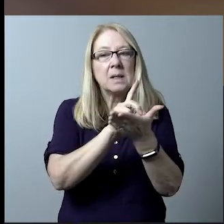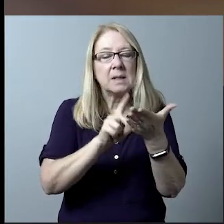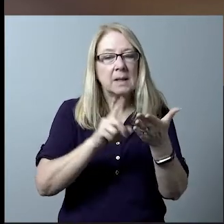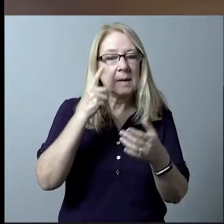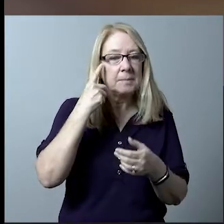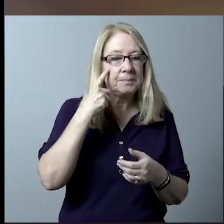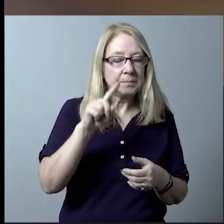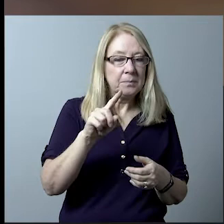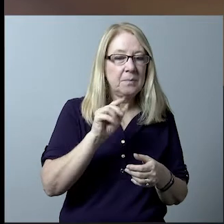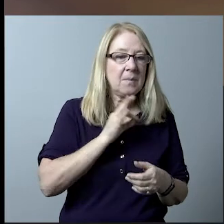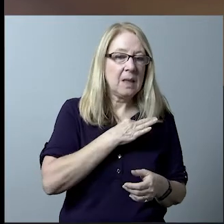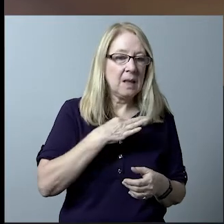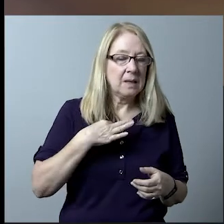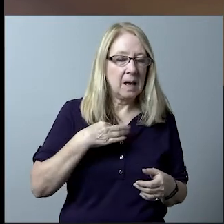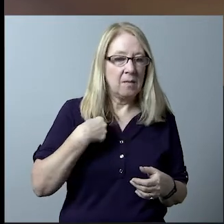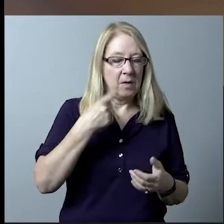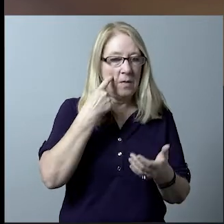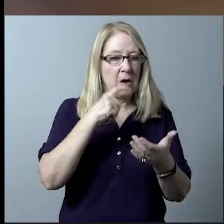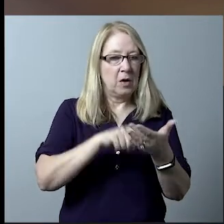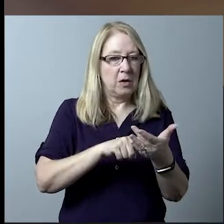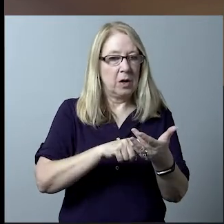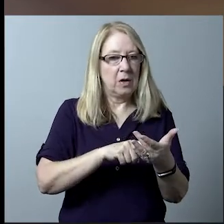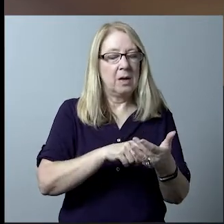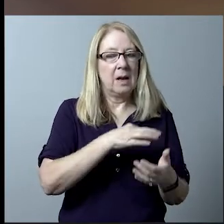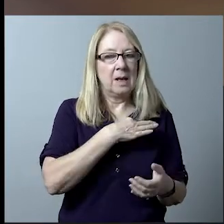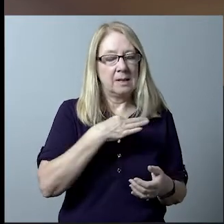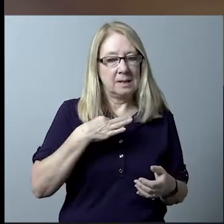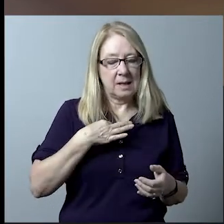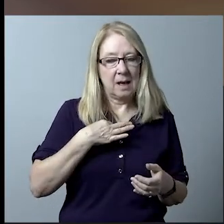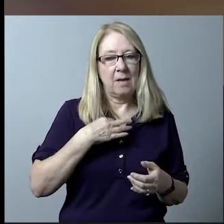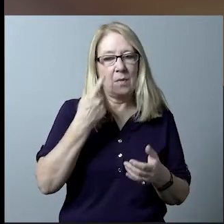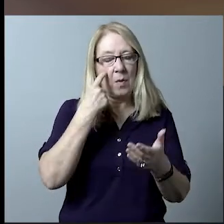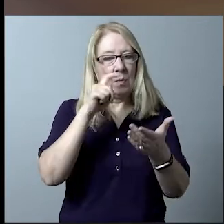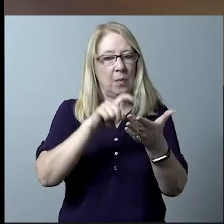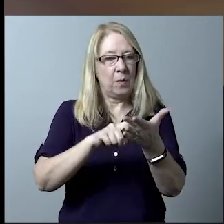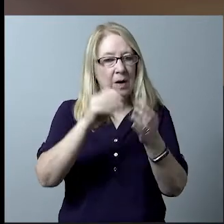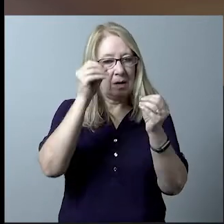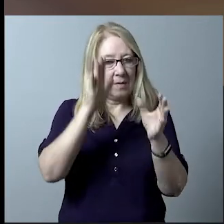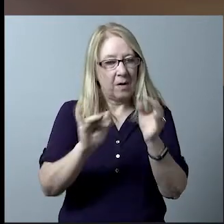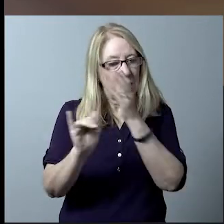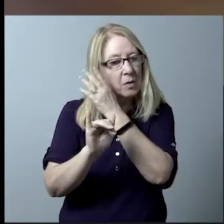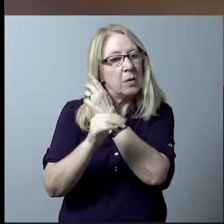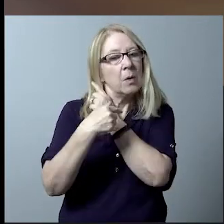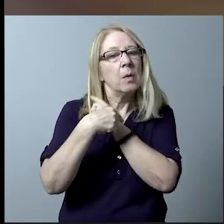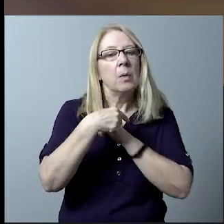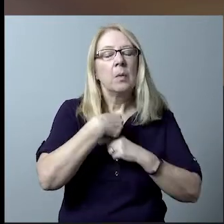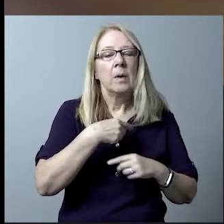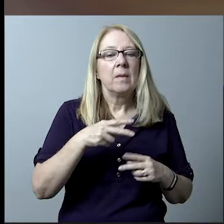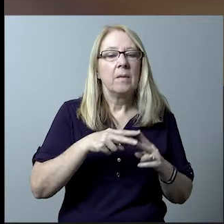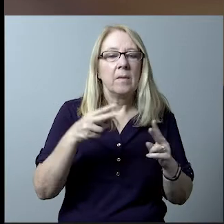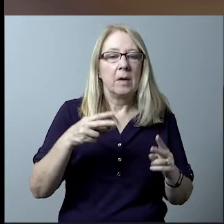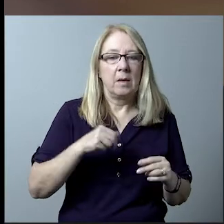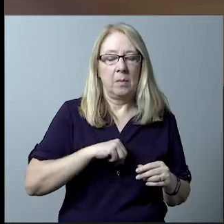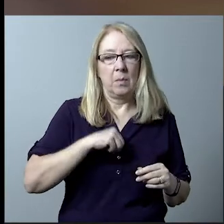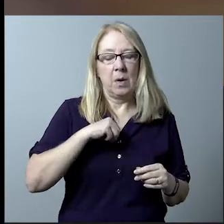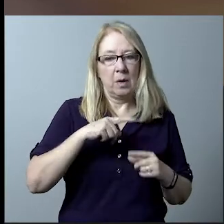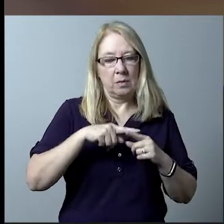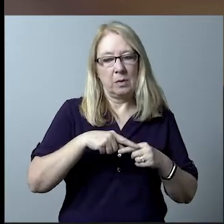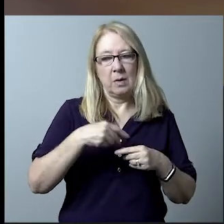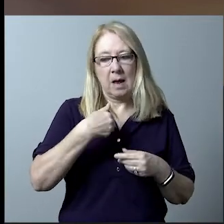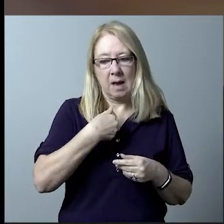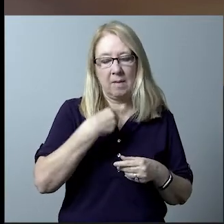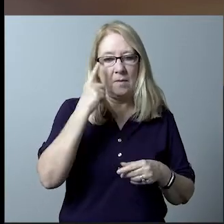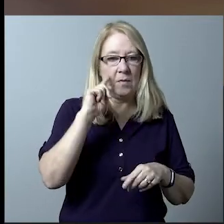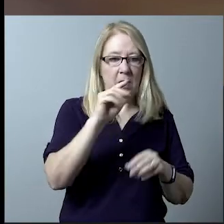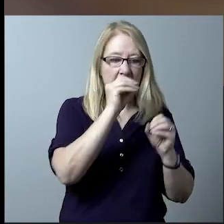was designed and intended for staff here at UCCS, we've noticed staff recognizing faculty and vice versa. We will proudly continue to